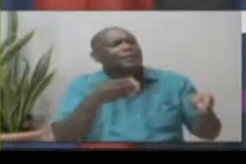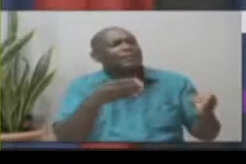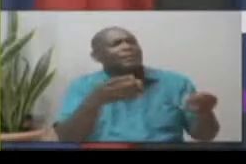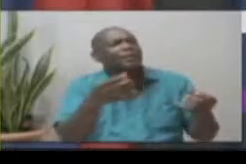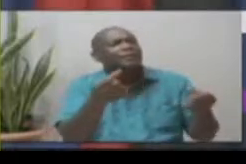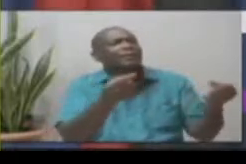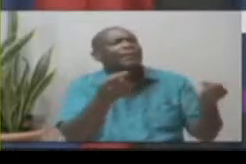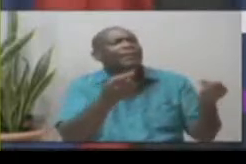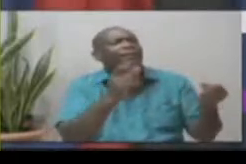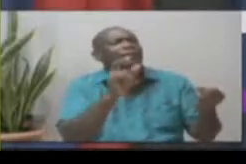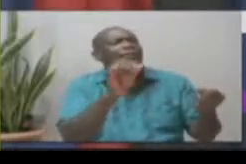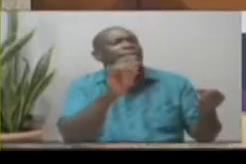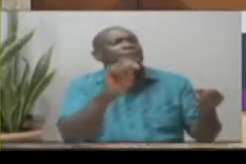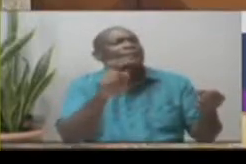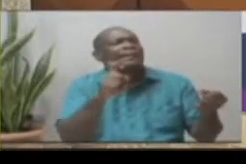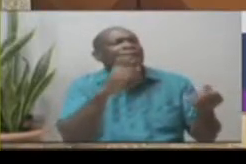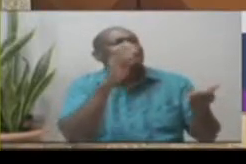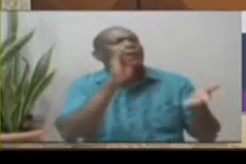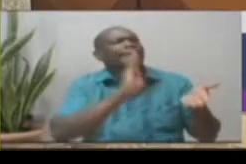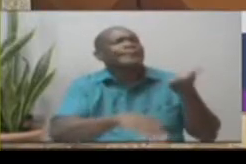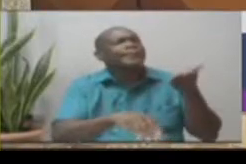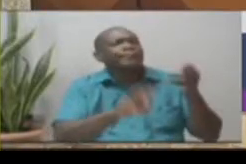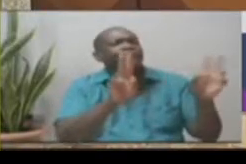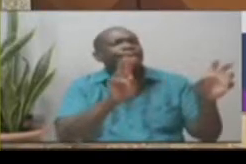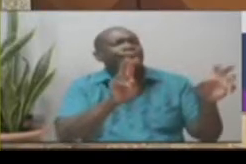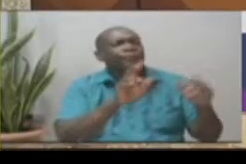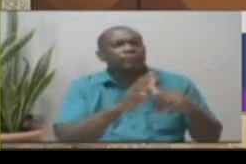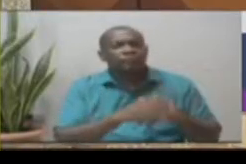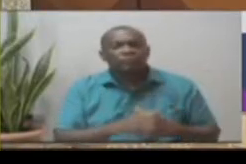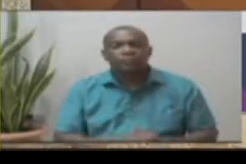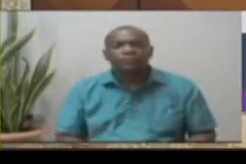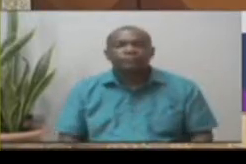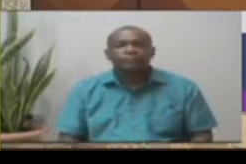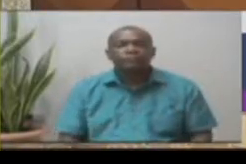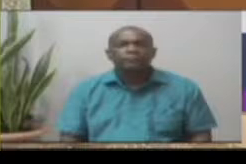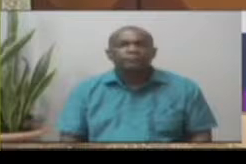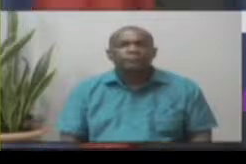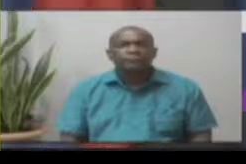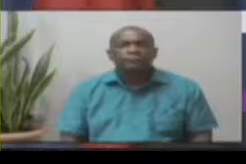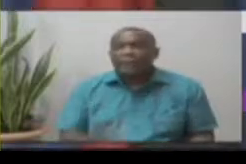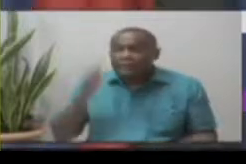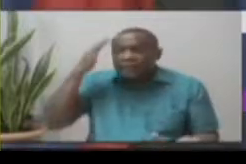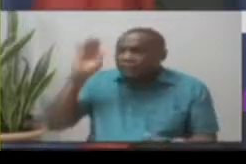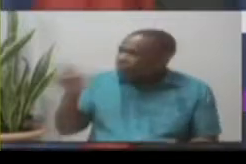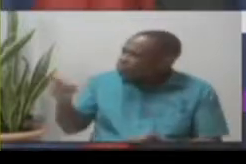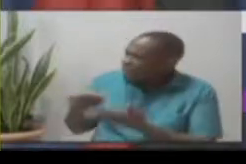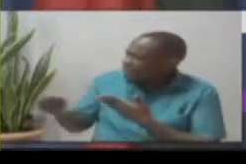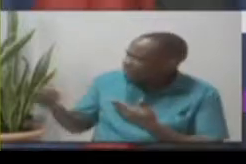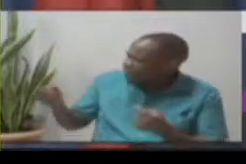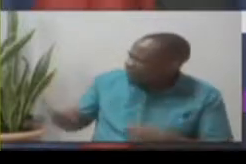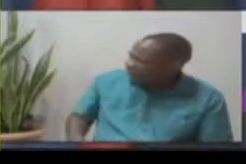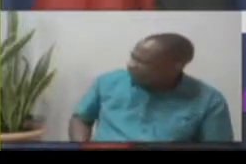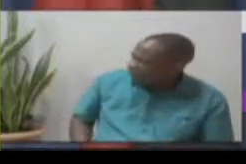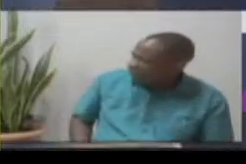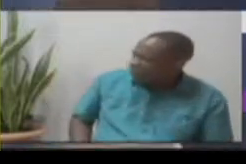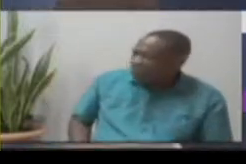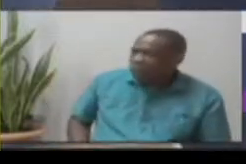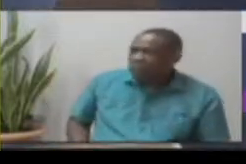didn't even know you bought a car. Well, apparently. And you didn't know I bought a car either.